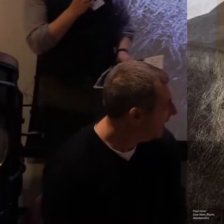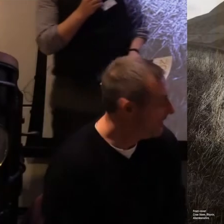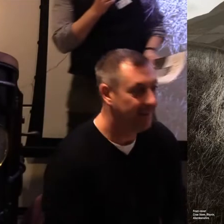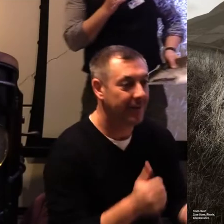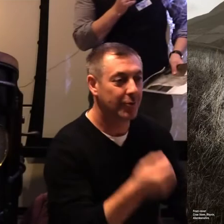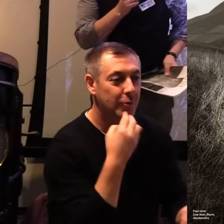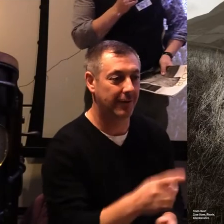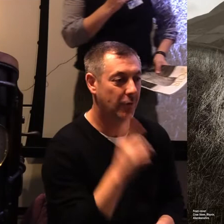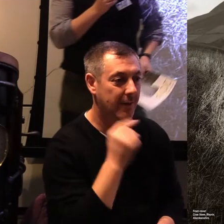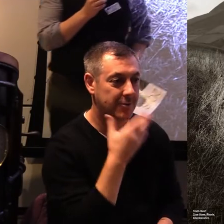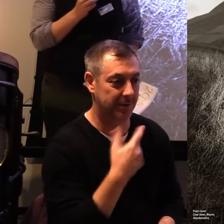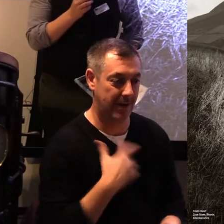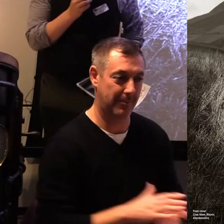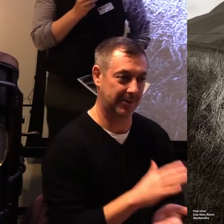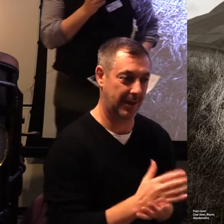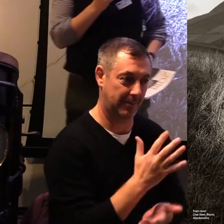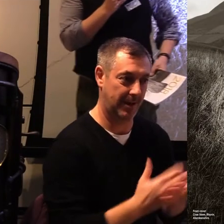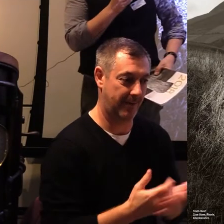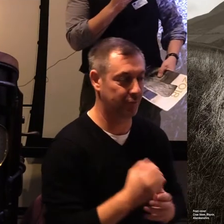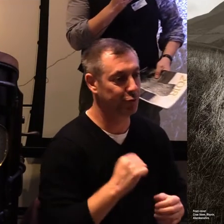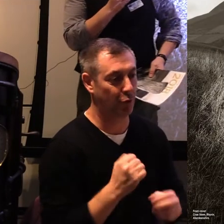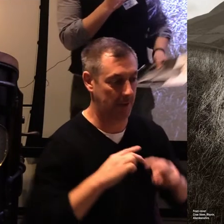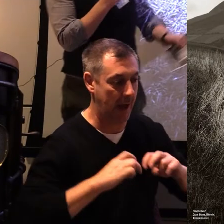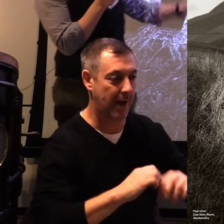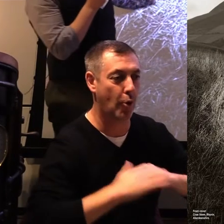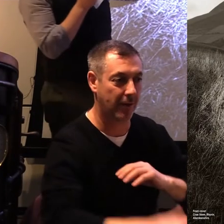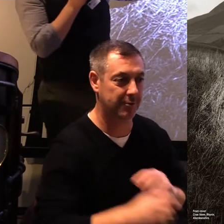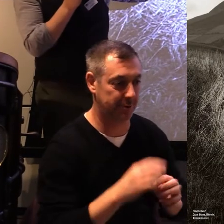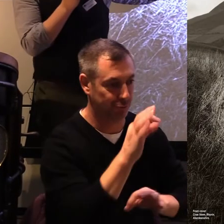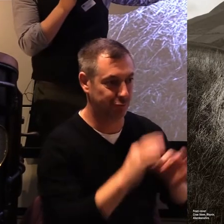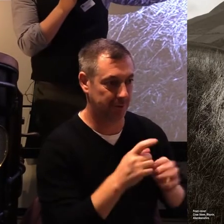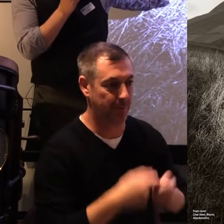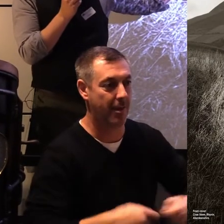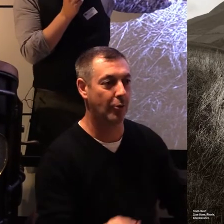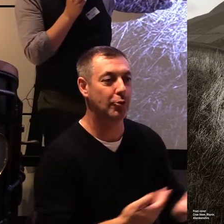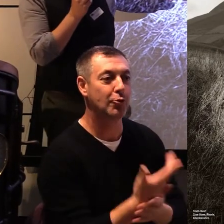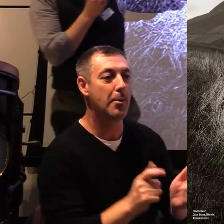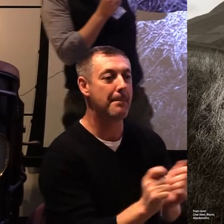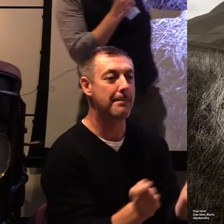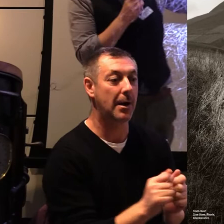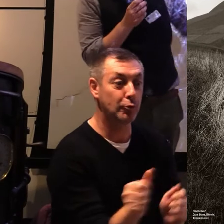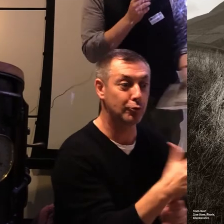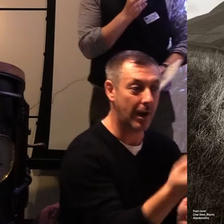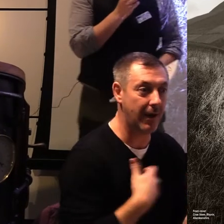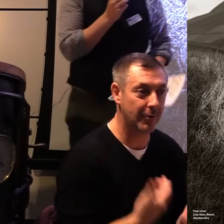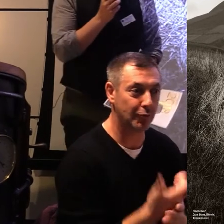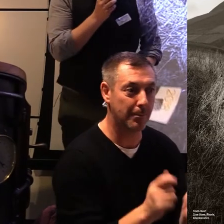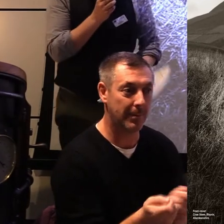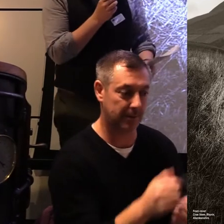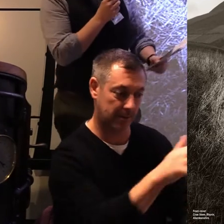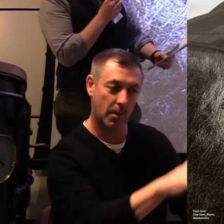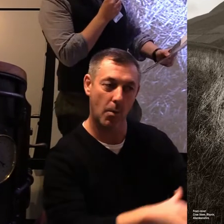Good afternoon, ladies and gentlemen. I am delighted on behalf of Scotland's Archaeology Strategy to be launching our new magazine at this event. You should have one already. It's full of